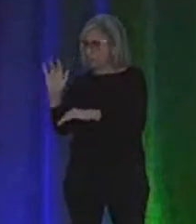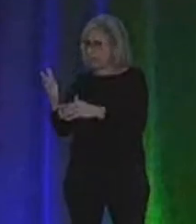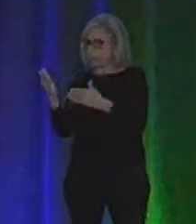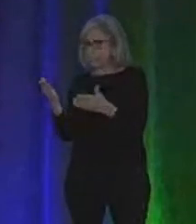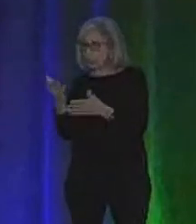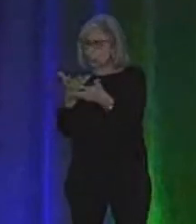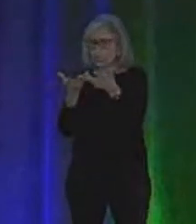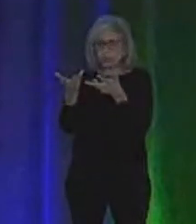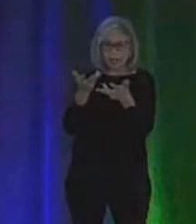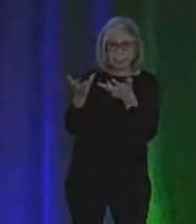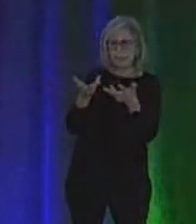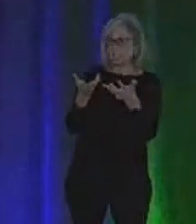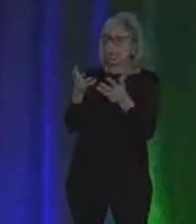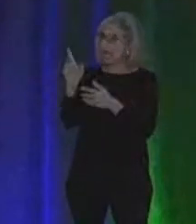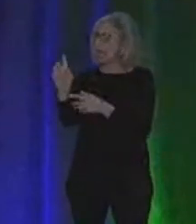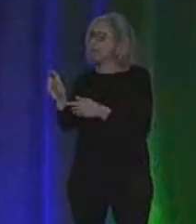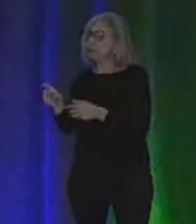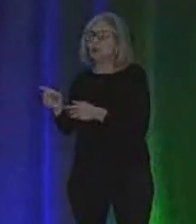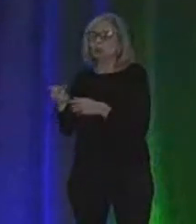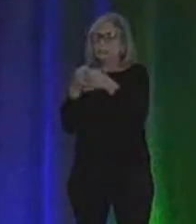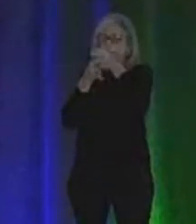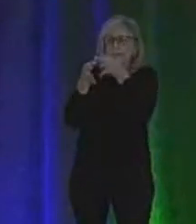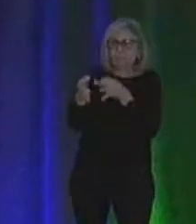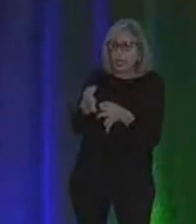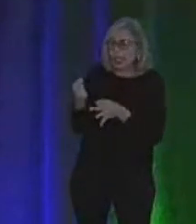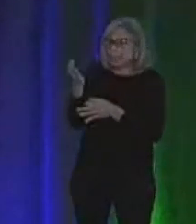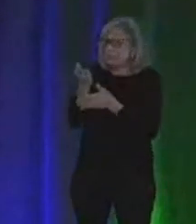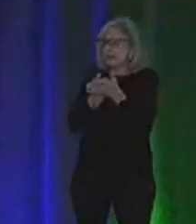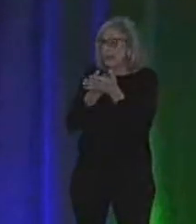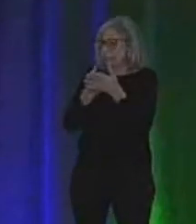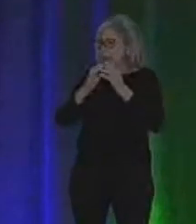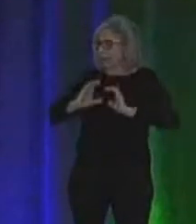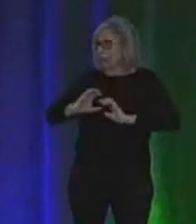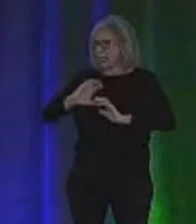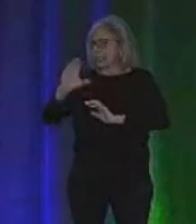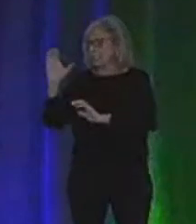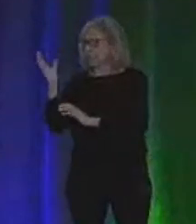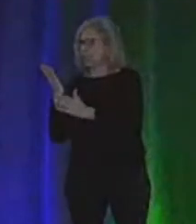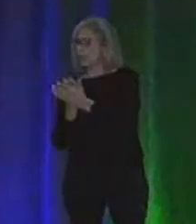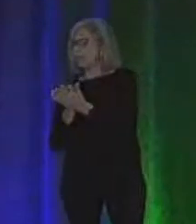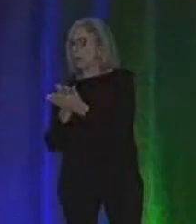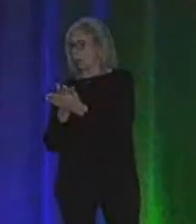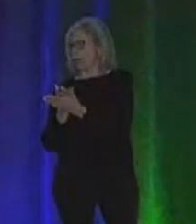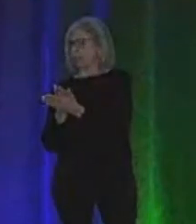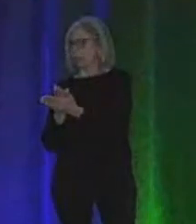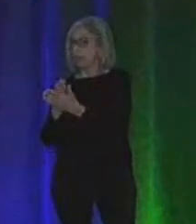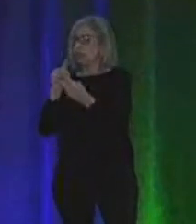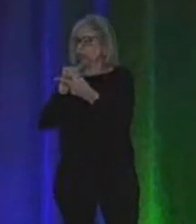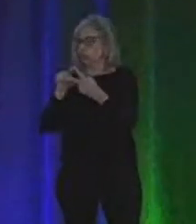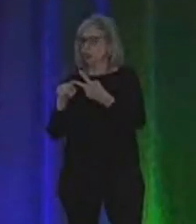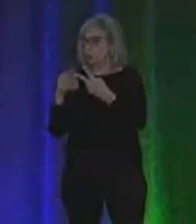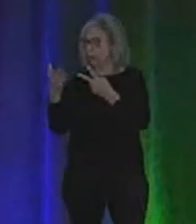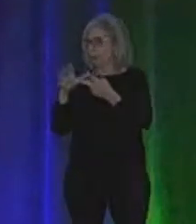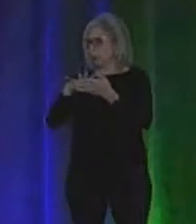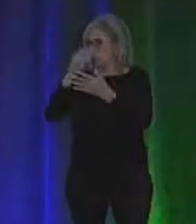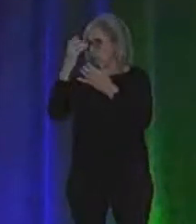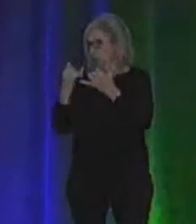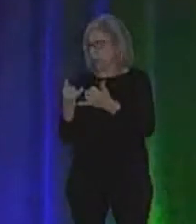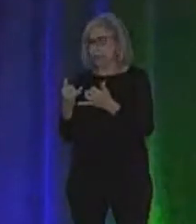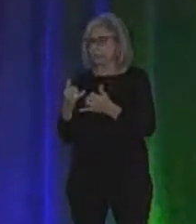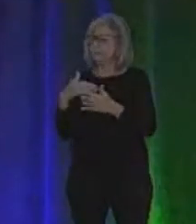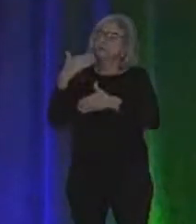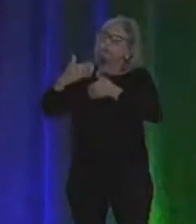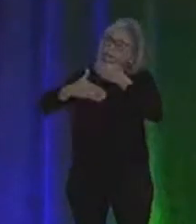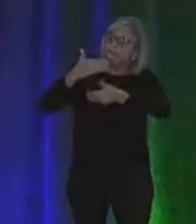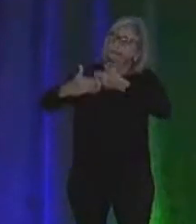have interactivity, I have to define something as a client component. So those are the two takeaways that we took away from that. And it's going to take time